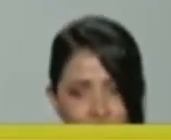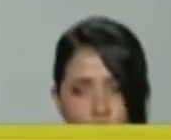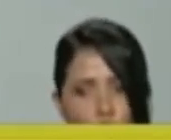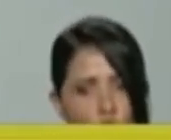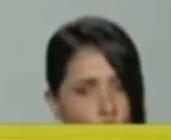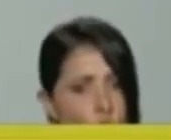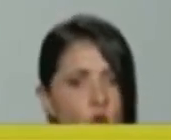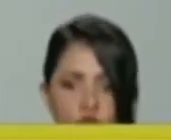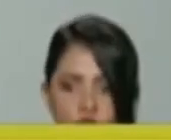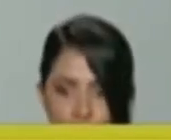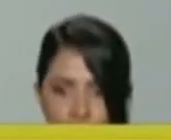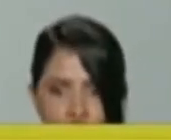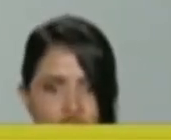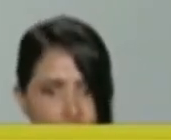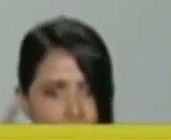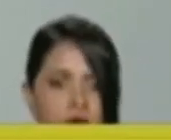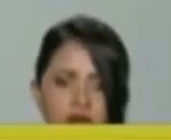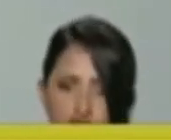which